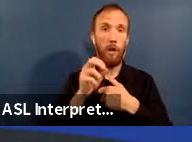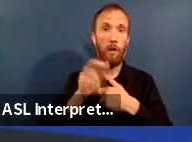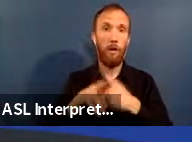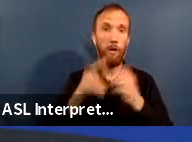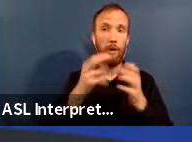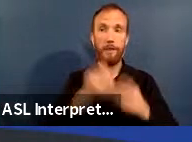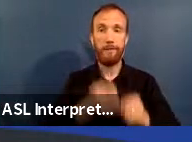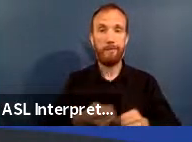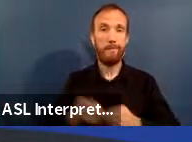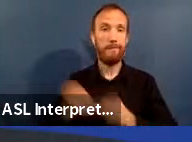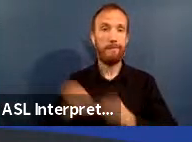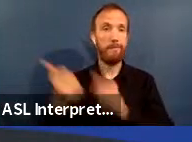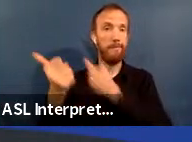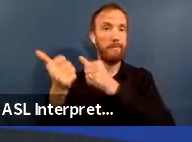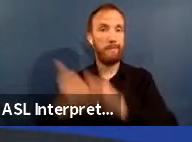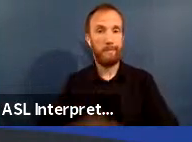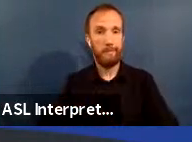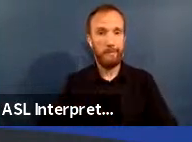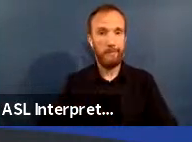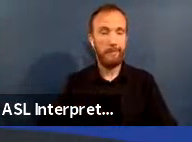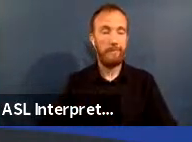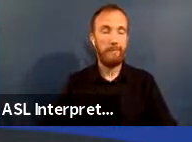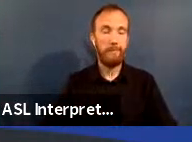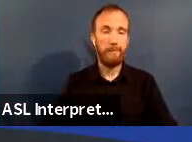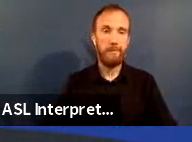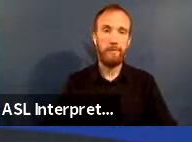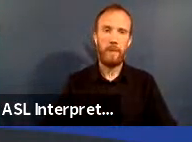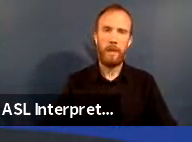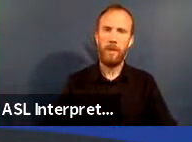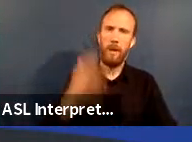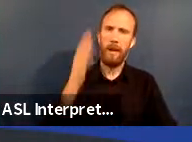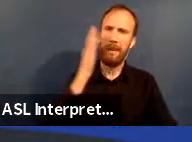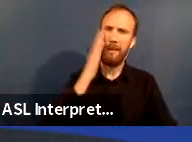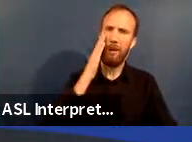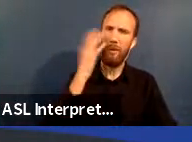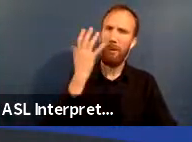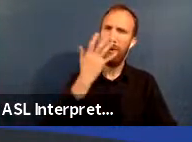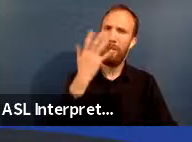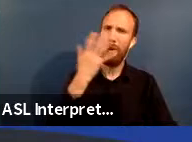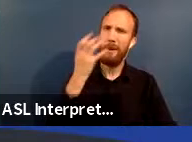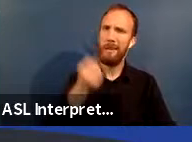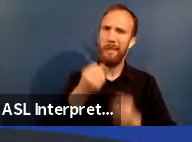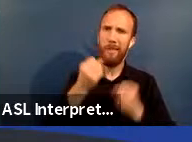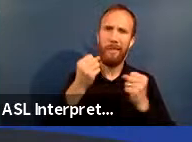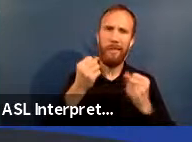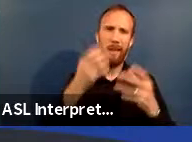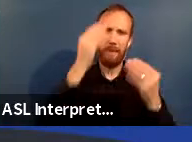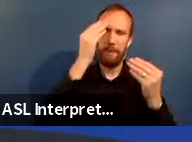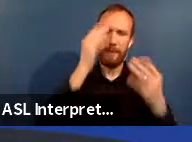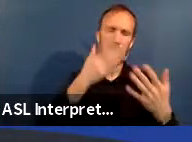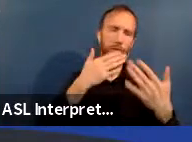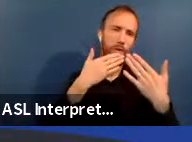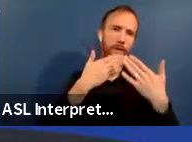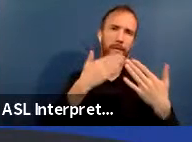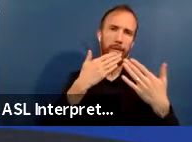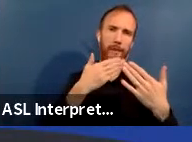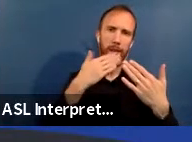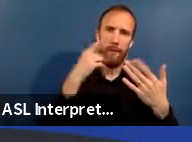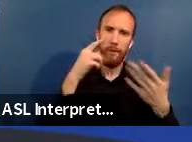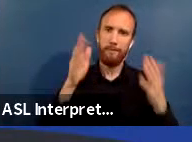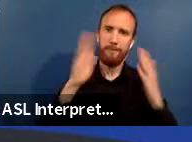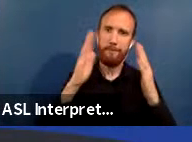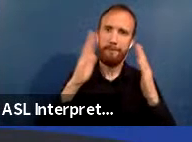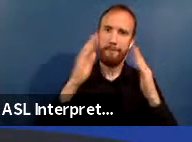from the site. I know that was a lot of information that I just shared with you, so I really appreciate your attention this